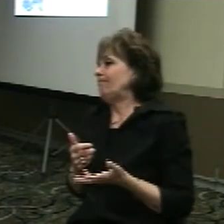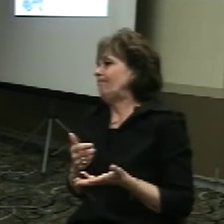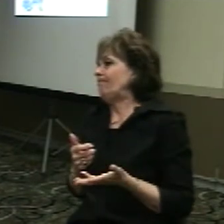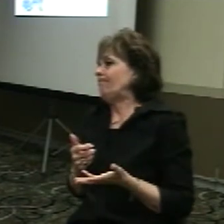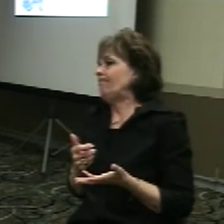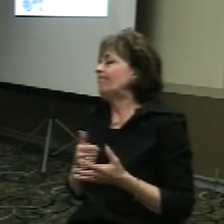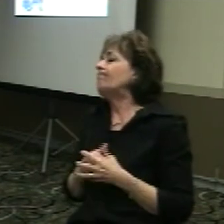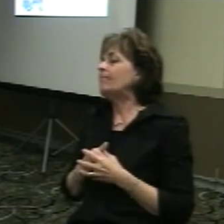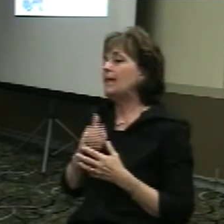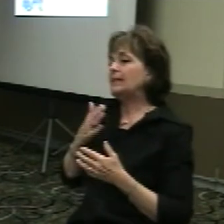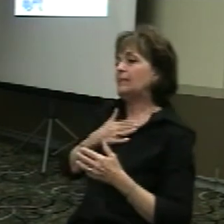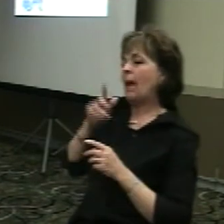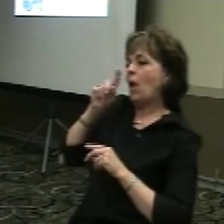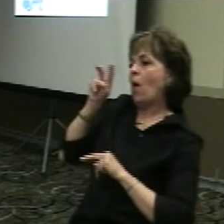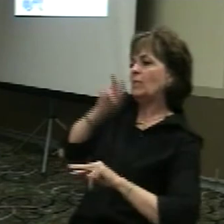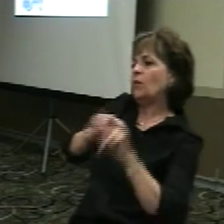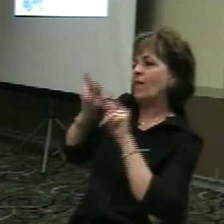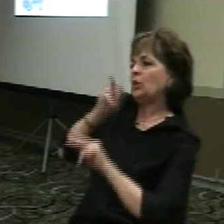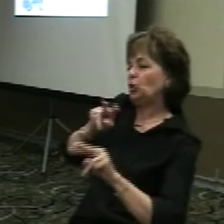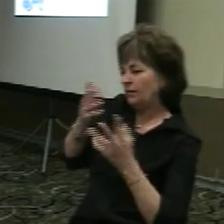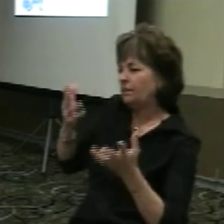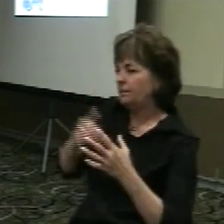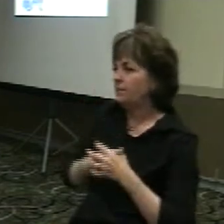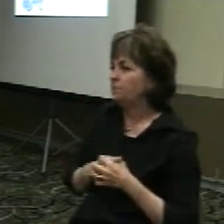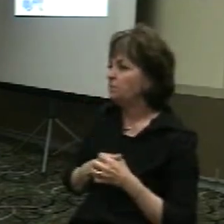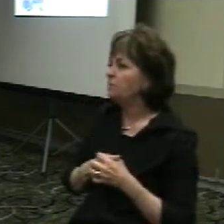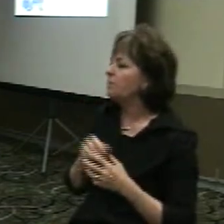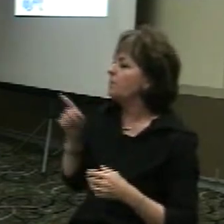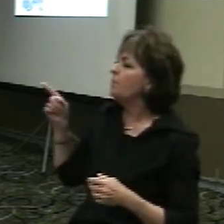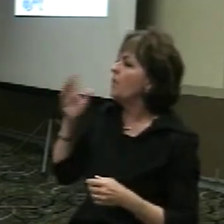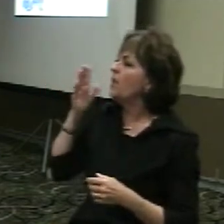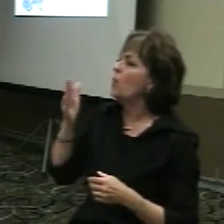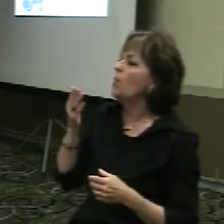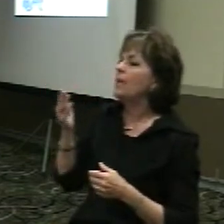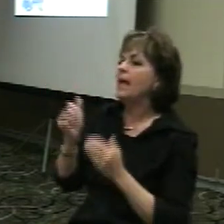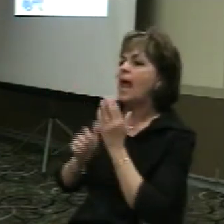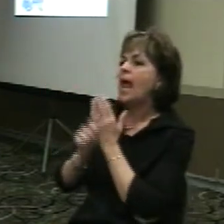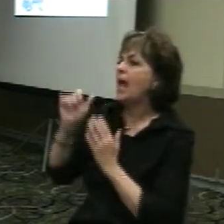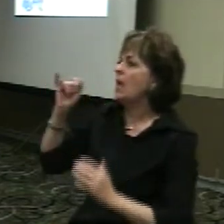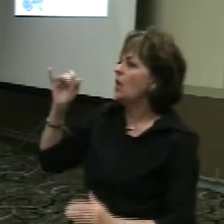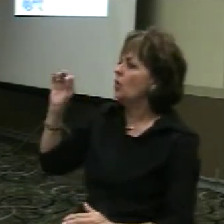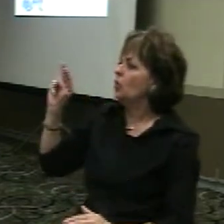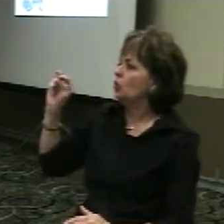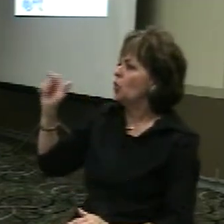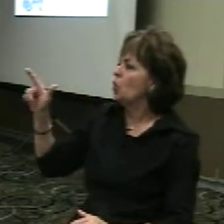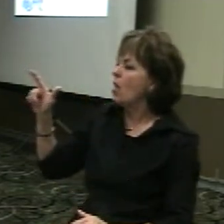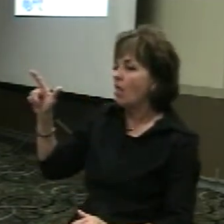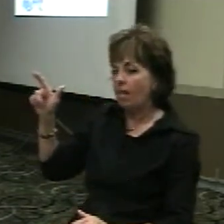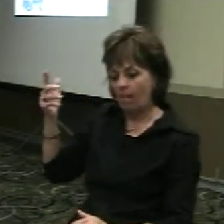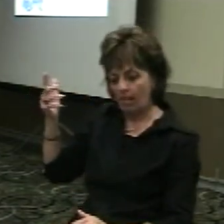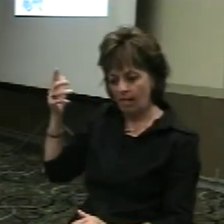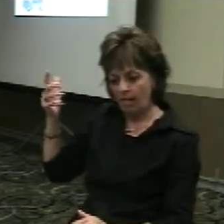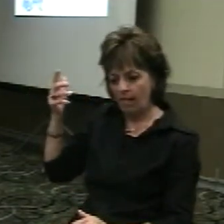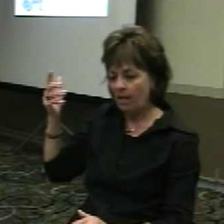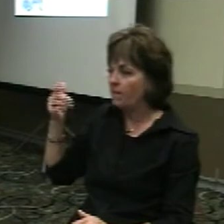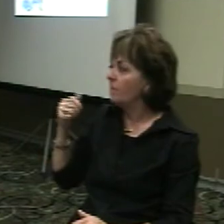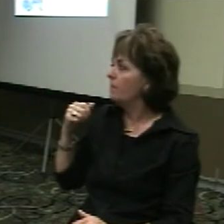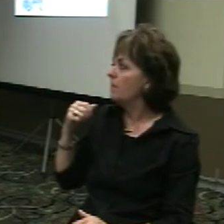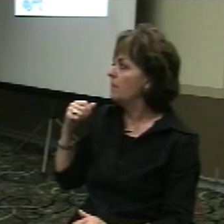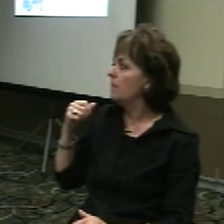that's just an observation, I guess. Right. There's going to be a journal, let's see, let me think,